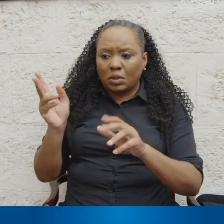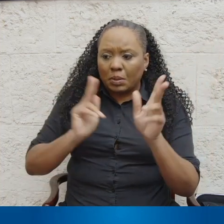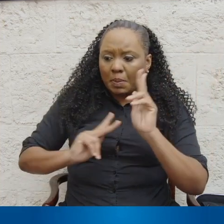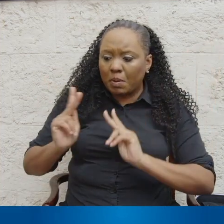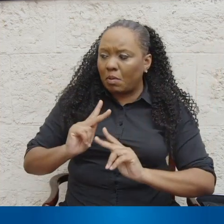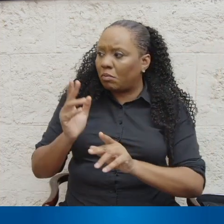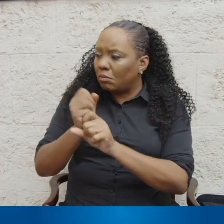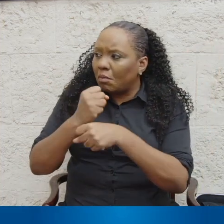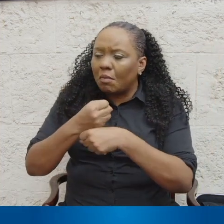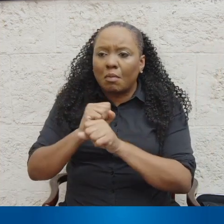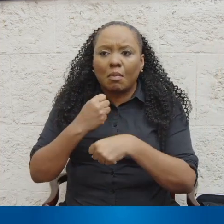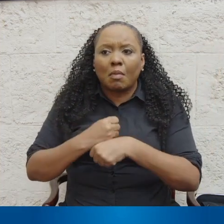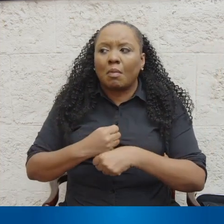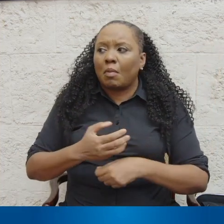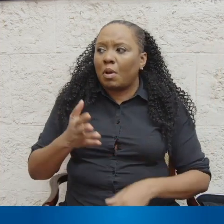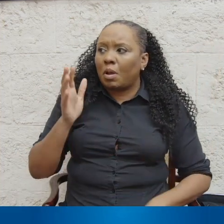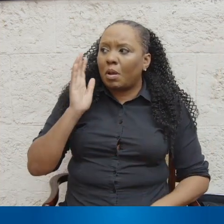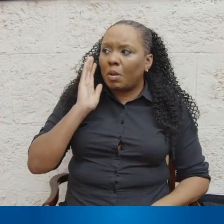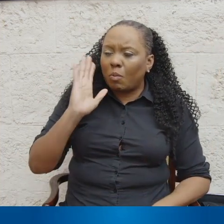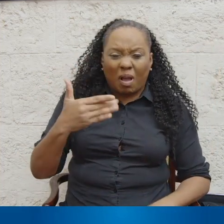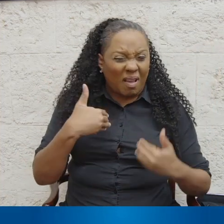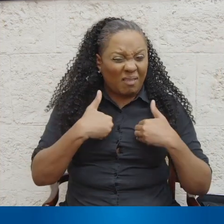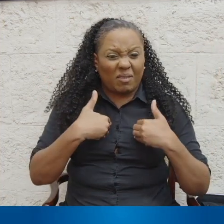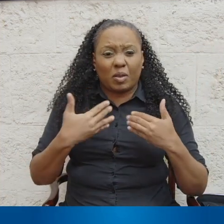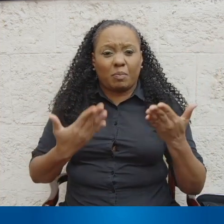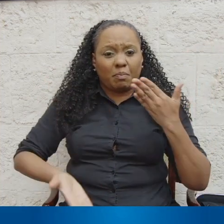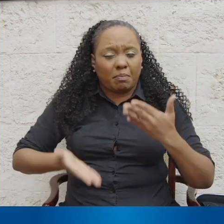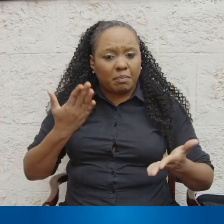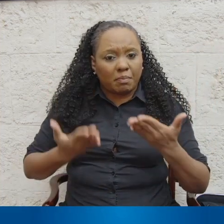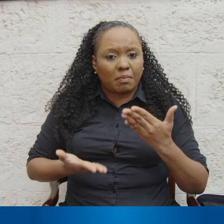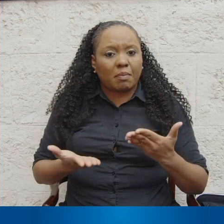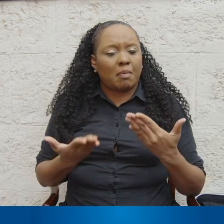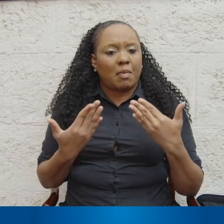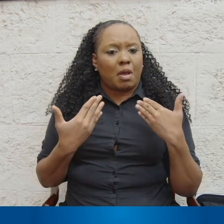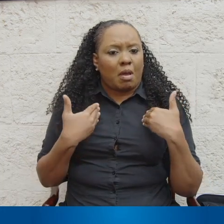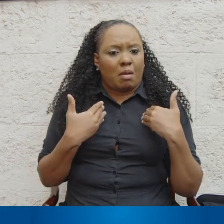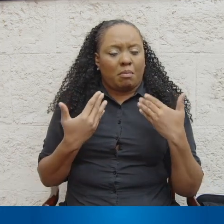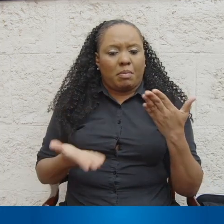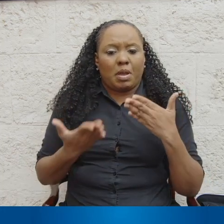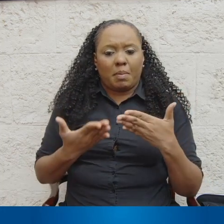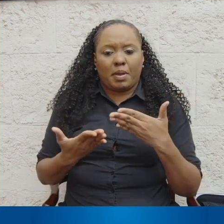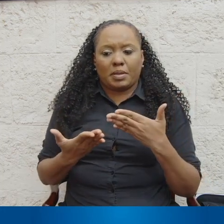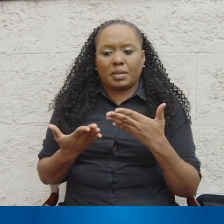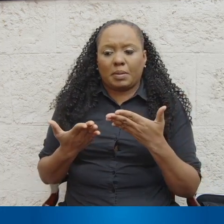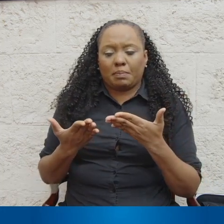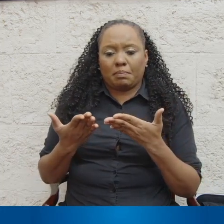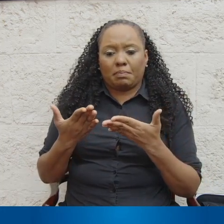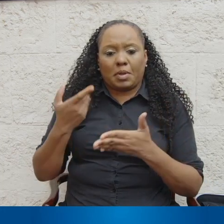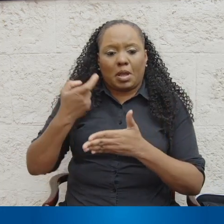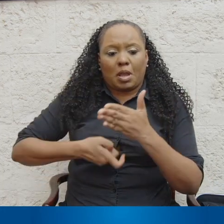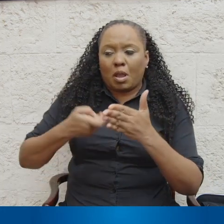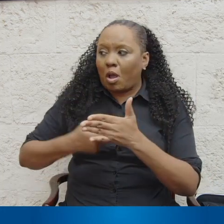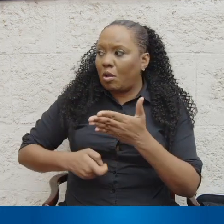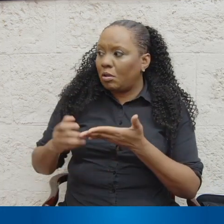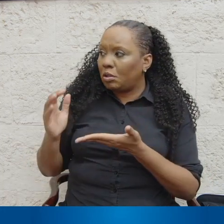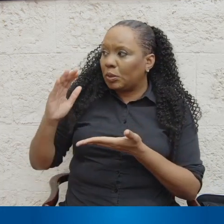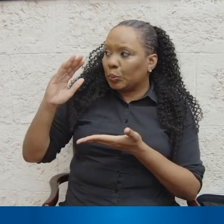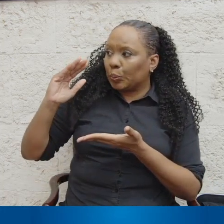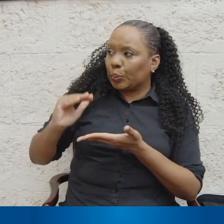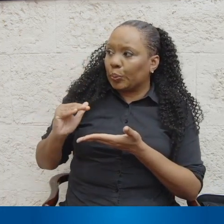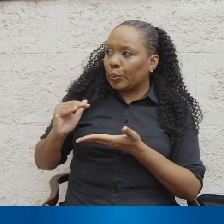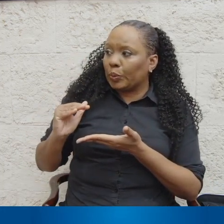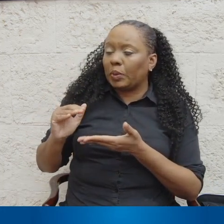manufacturer, seeing that we're going this large number, would even probably give us some sorts of reduction in price. But the current price that we're working with